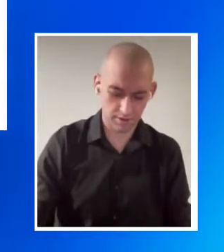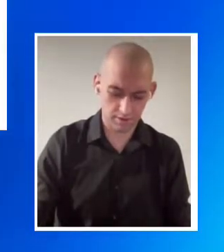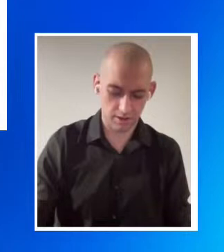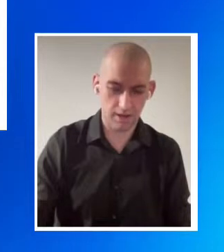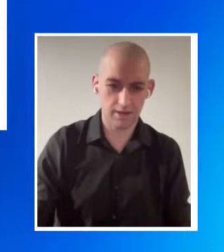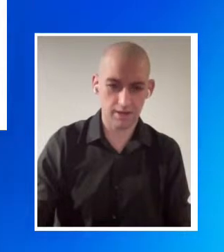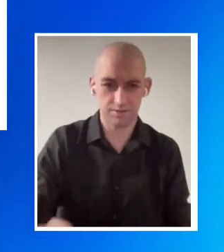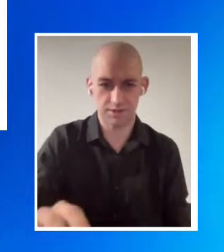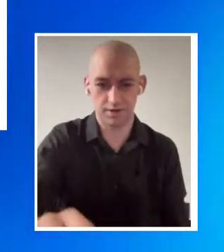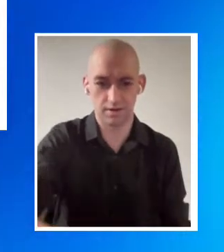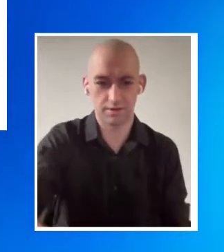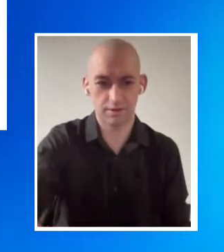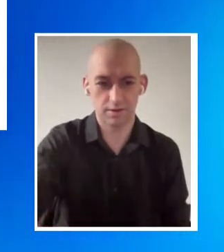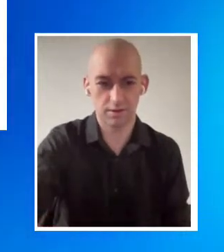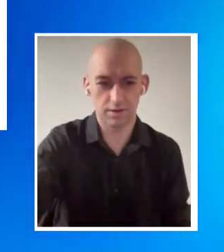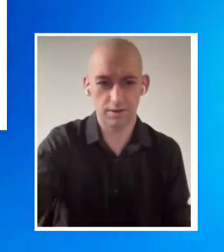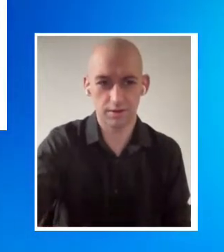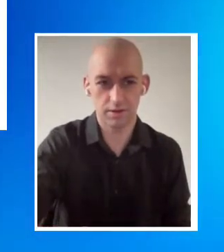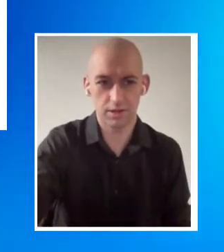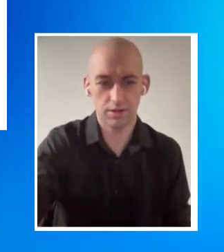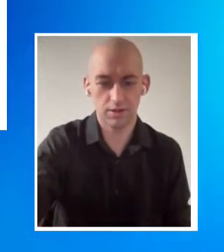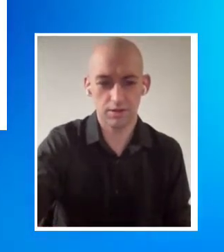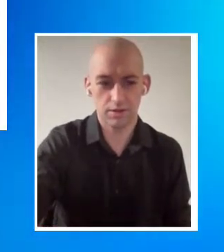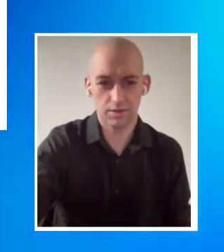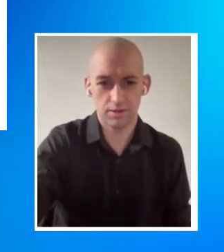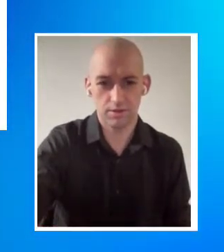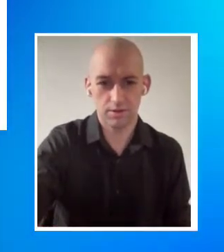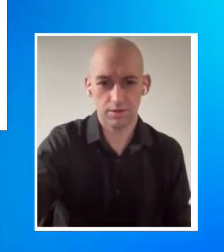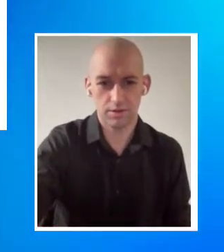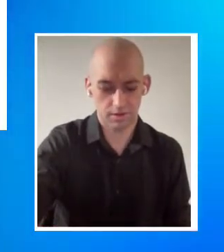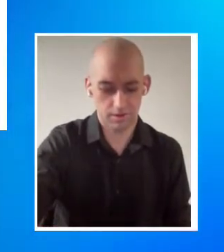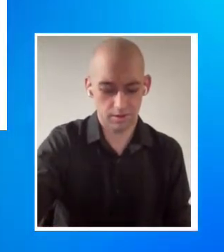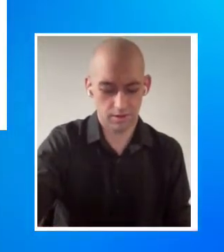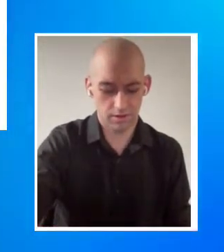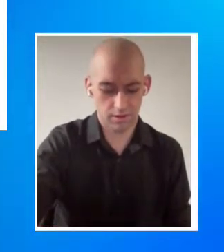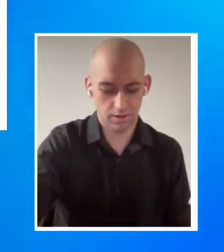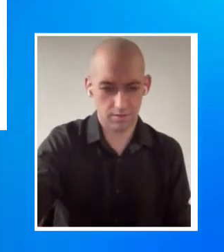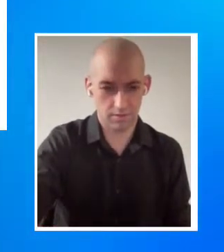flowing. Okay. Yeah, I think both. It will help if you